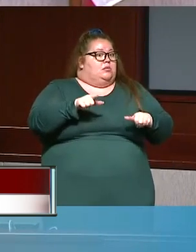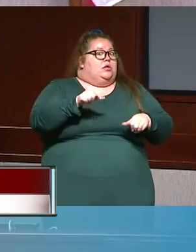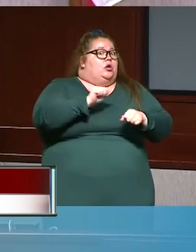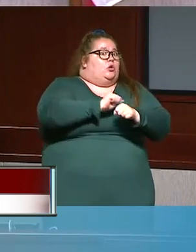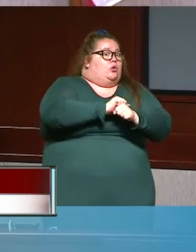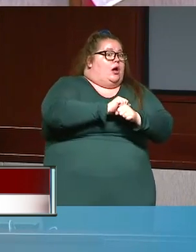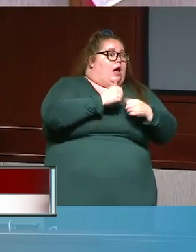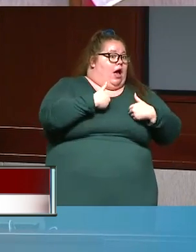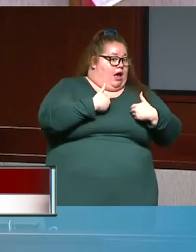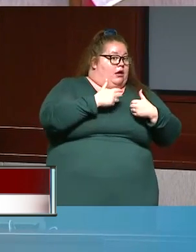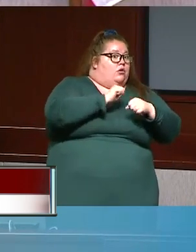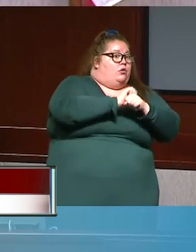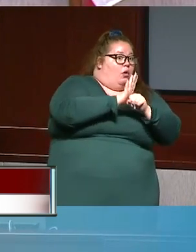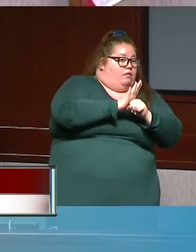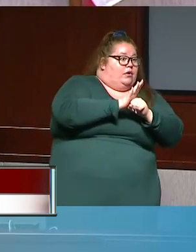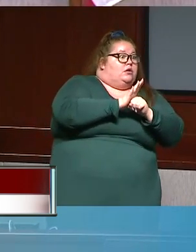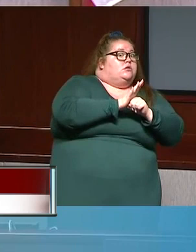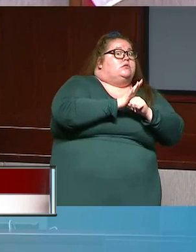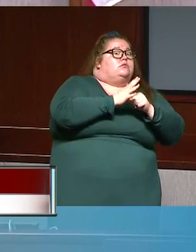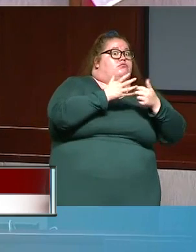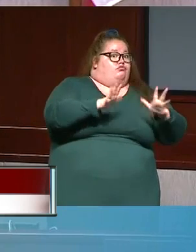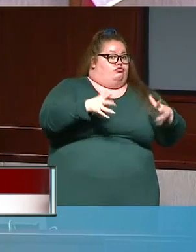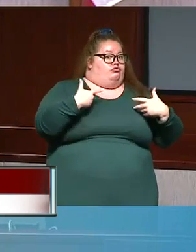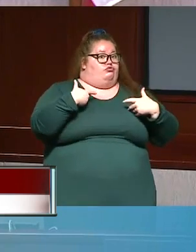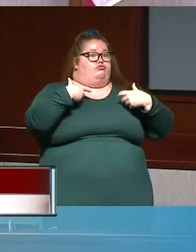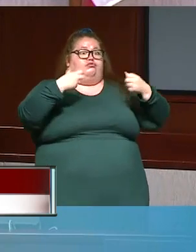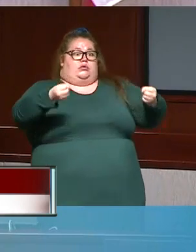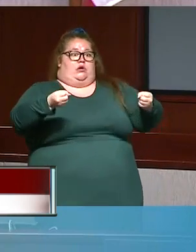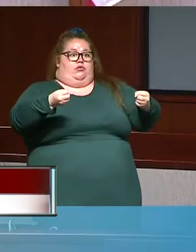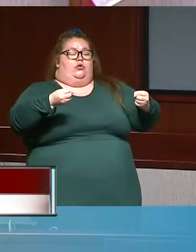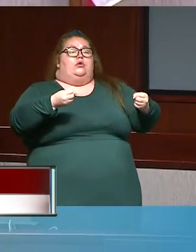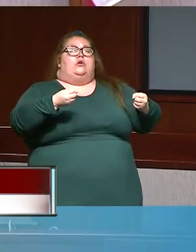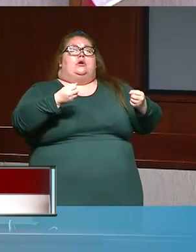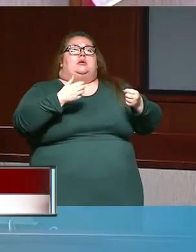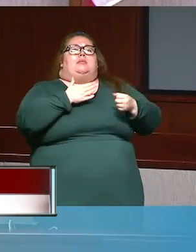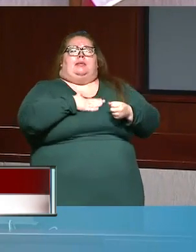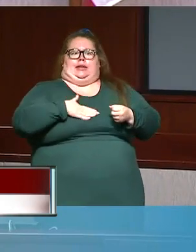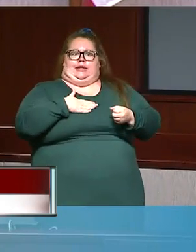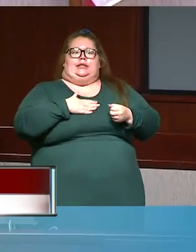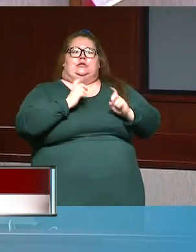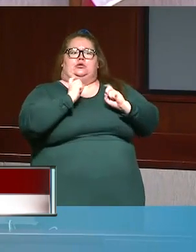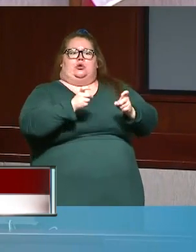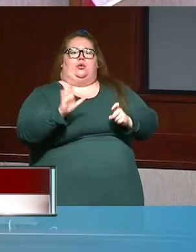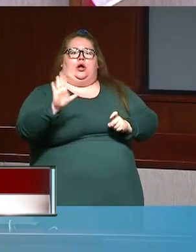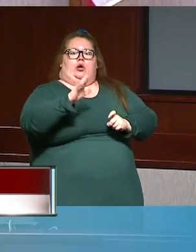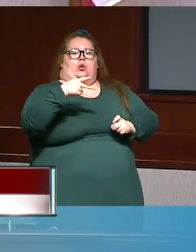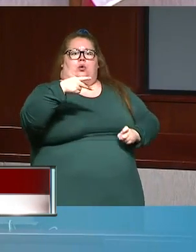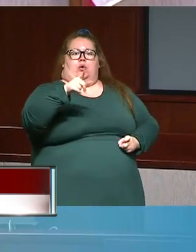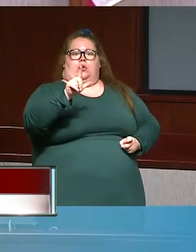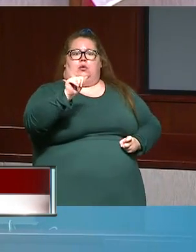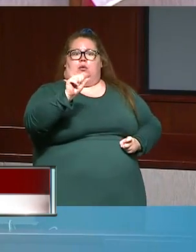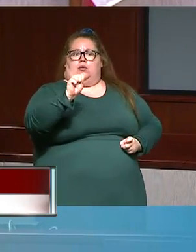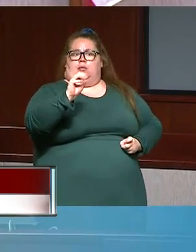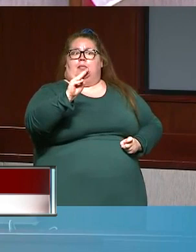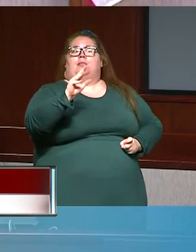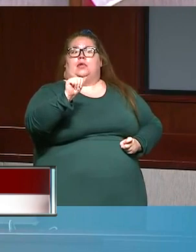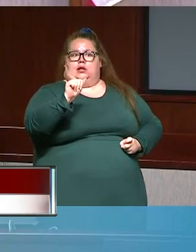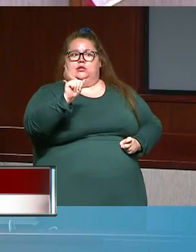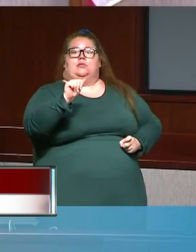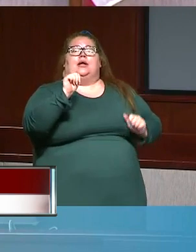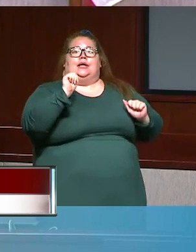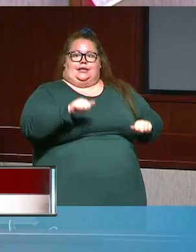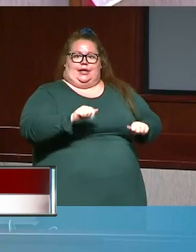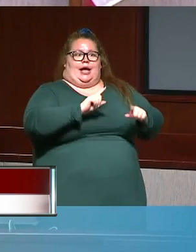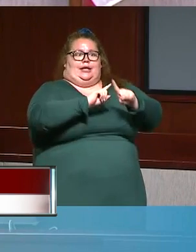the opportunity, if possible, to donate your plasma. You can contact, of course, Houchin Community Blood Bank and other plasma